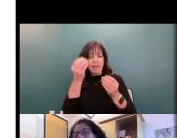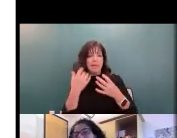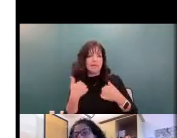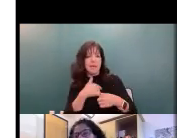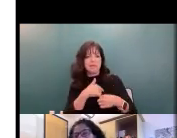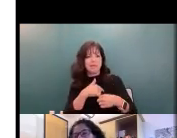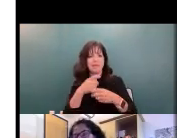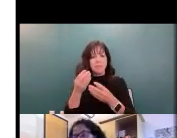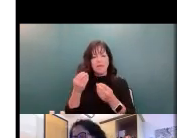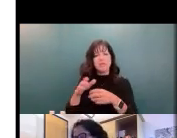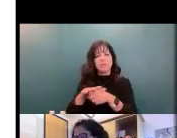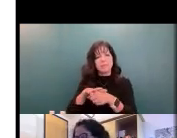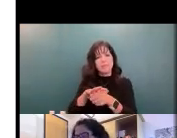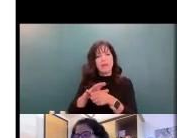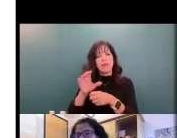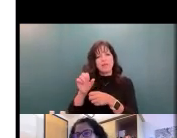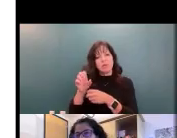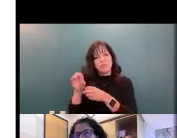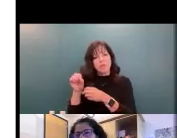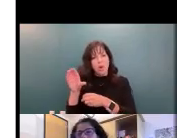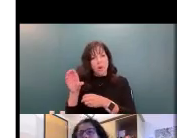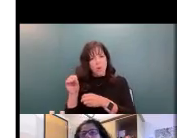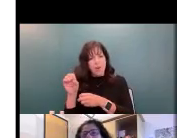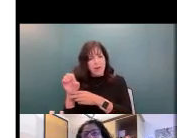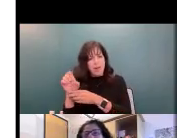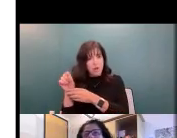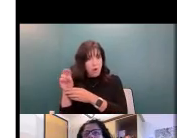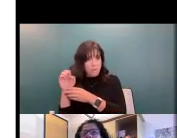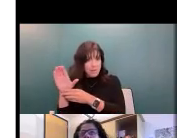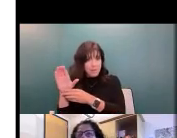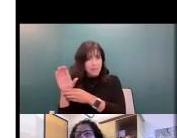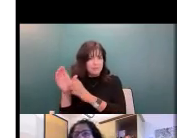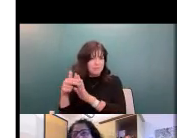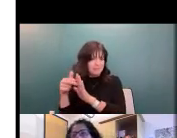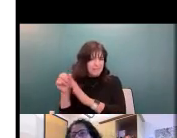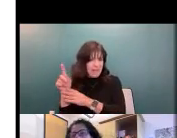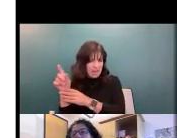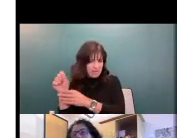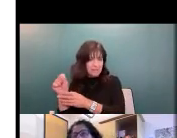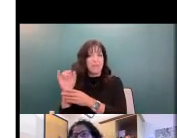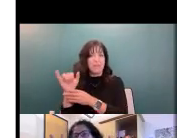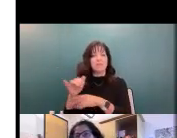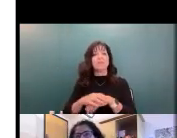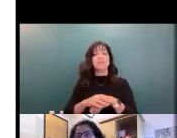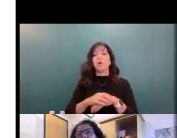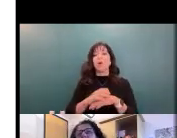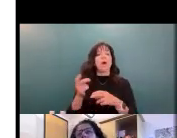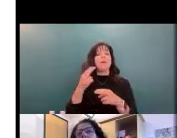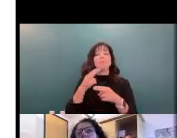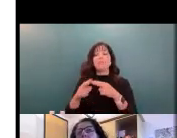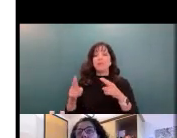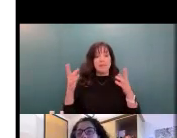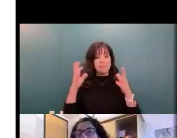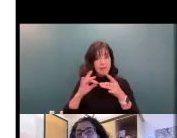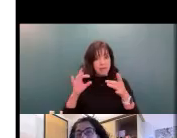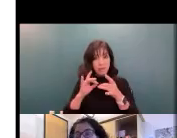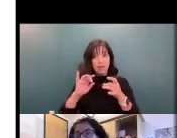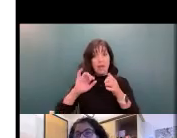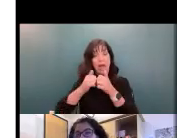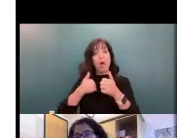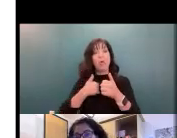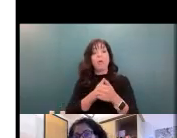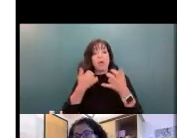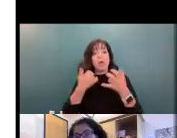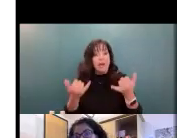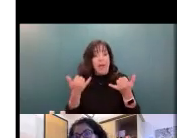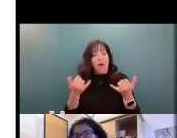level socioeconomic status indicators. Okay, so I just briefly mentioned how we are now